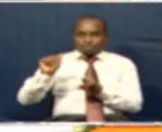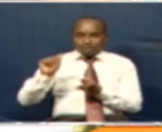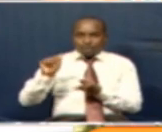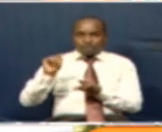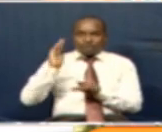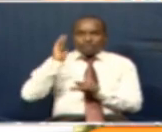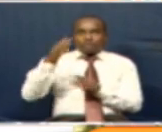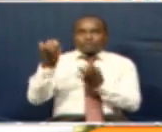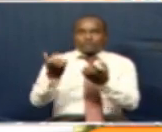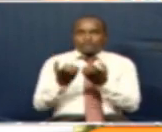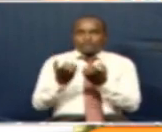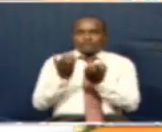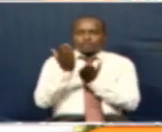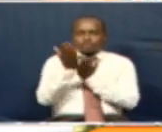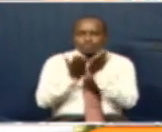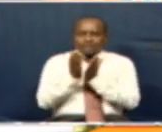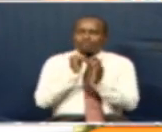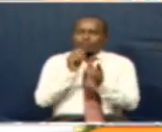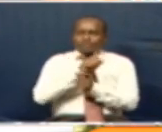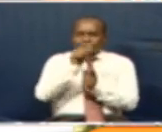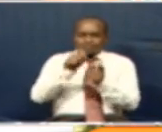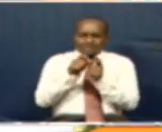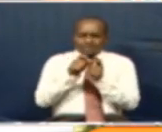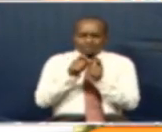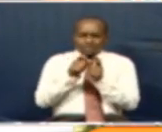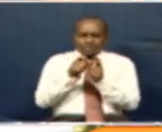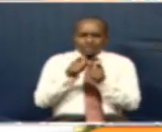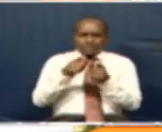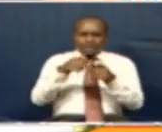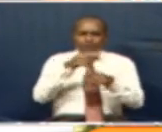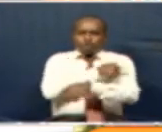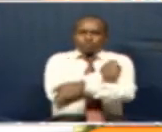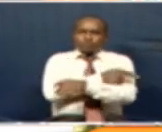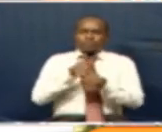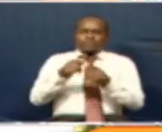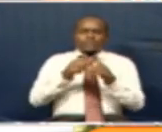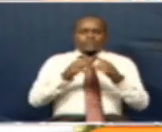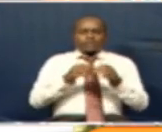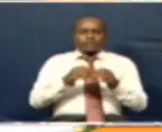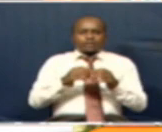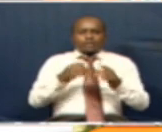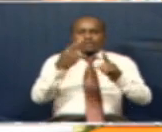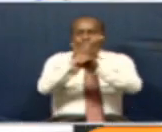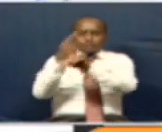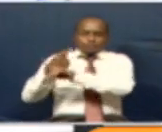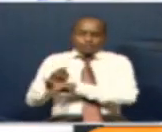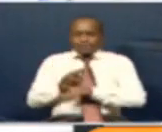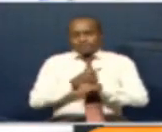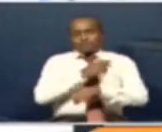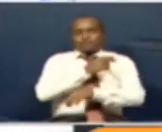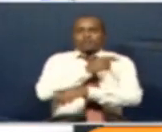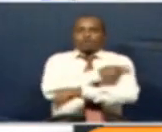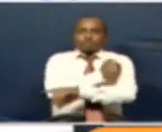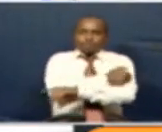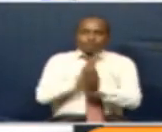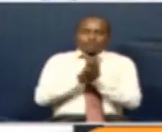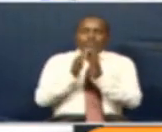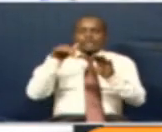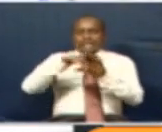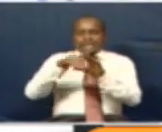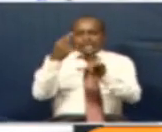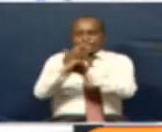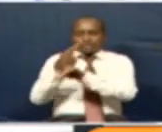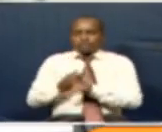need to be serving not a specific facility, but a cluster of facilities and a cluster of counties. So just where does the